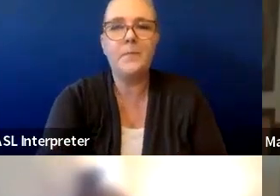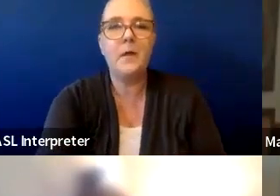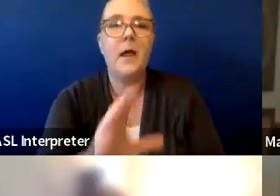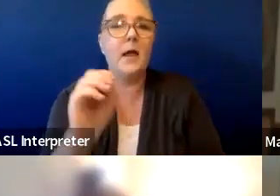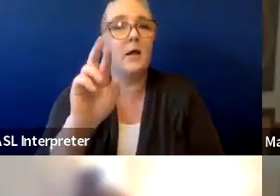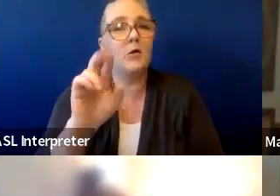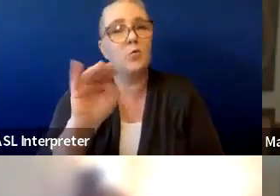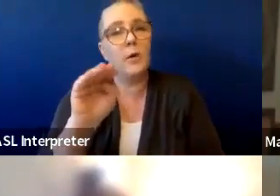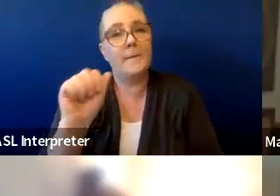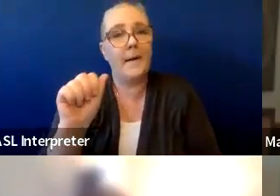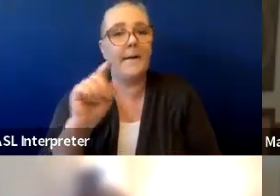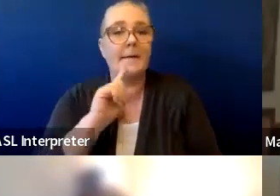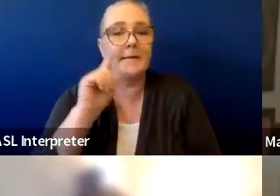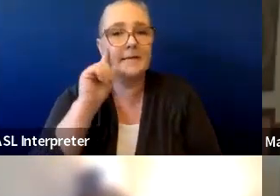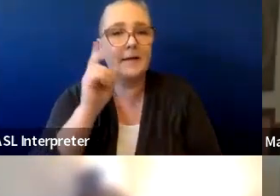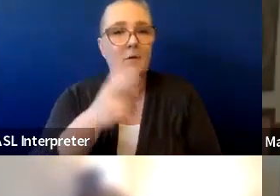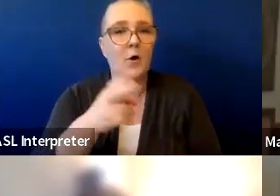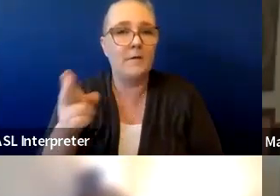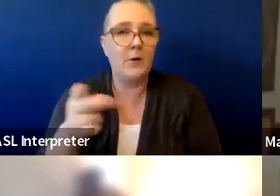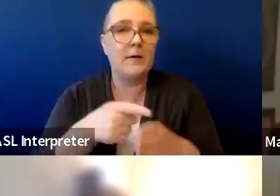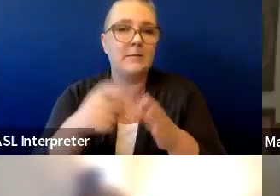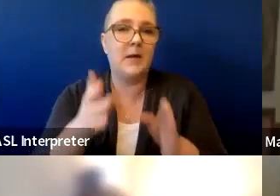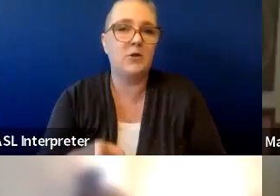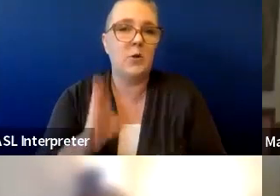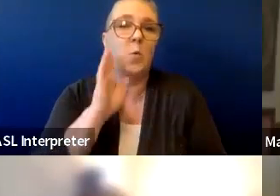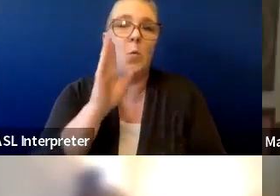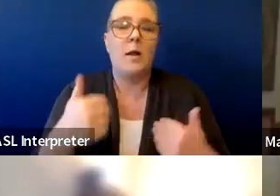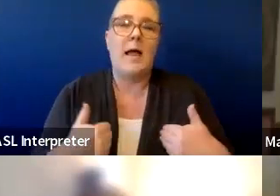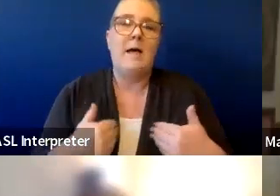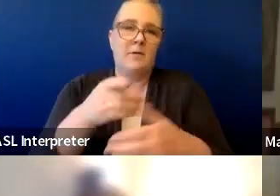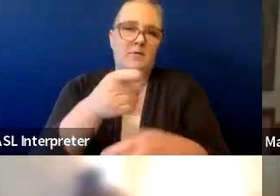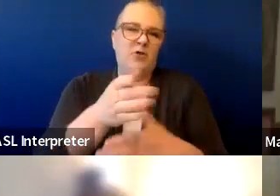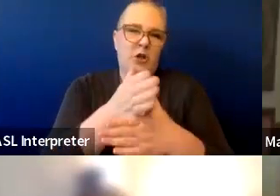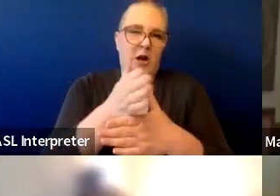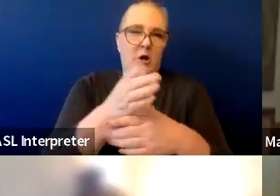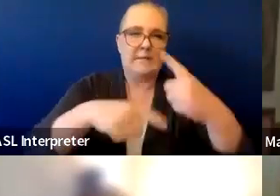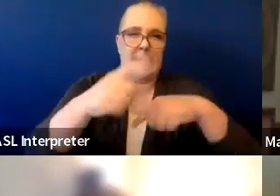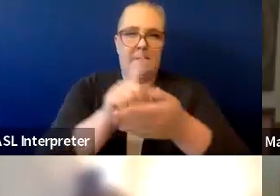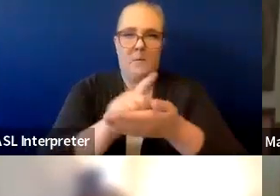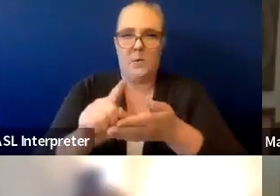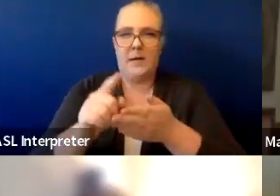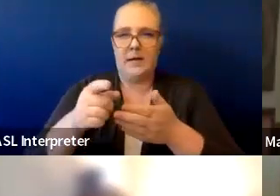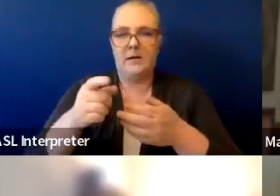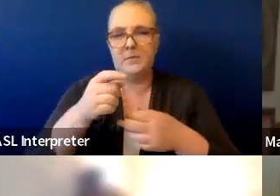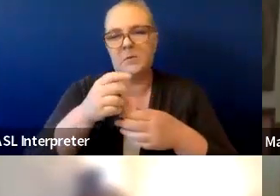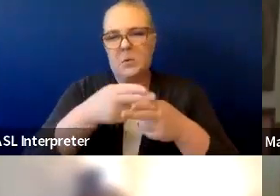Rima, our deaf and hard of hearing specialist. We will have her share the sign of the week once we get to that.